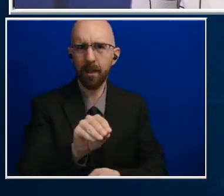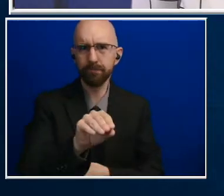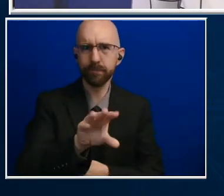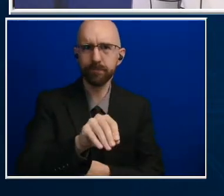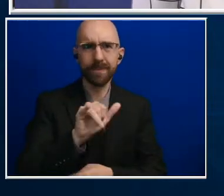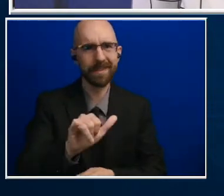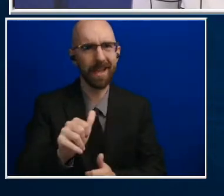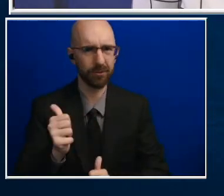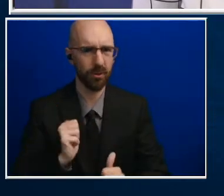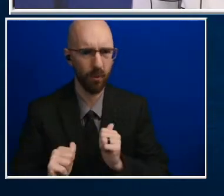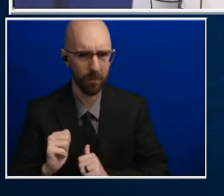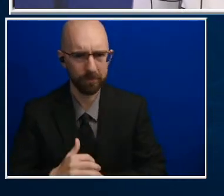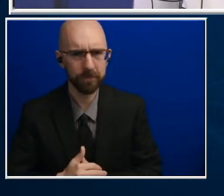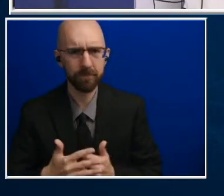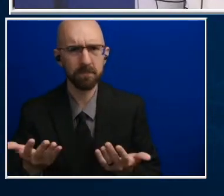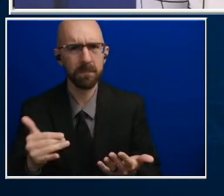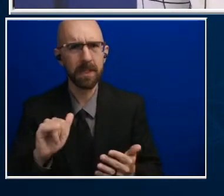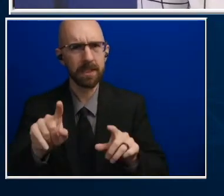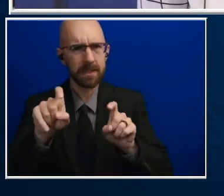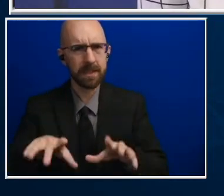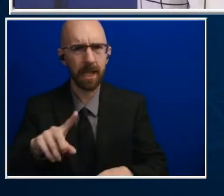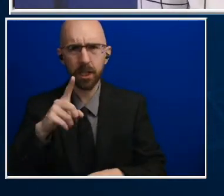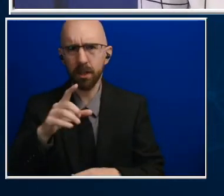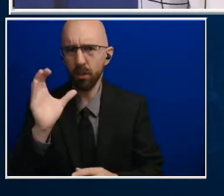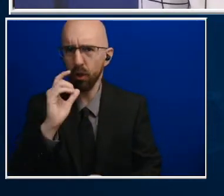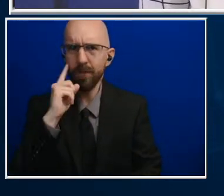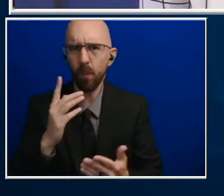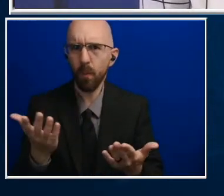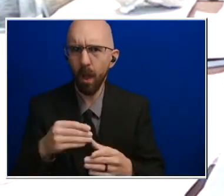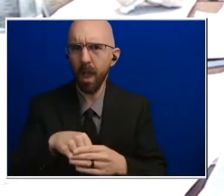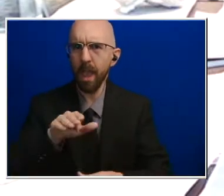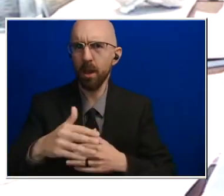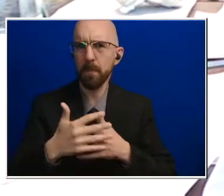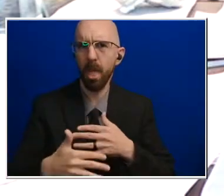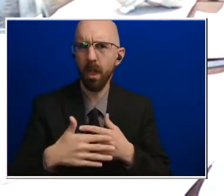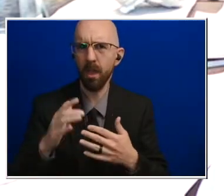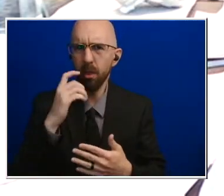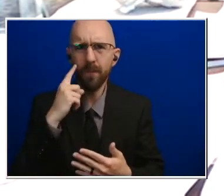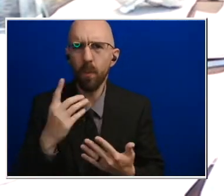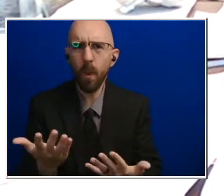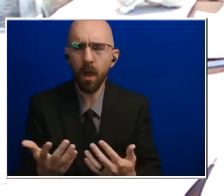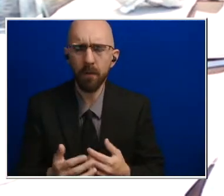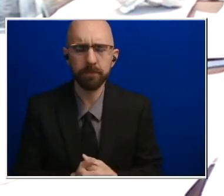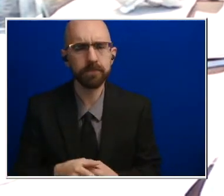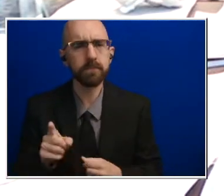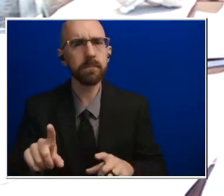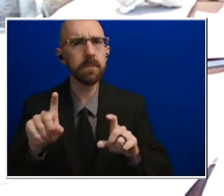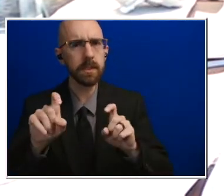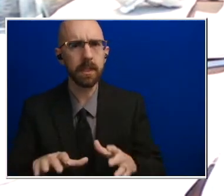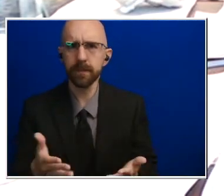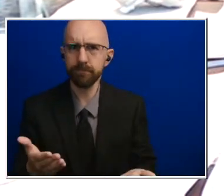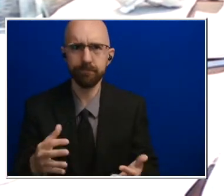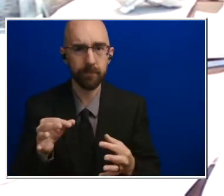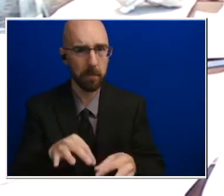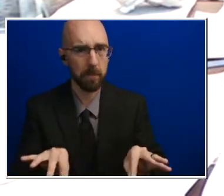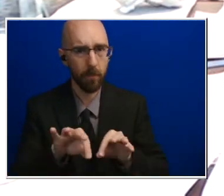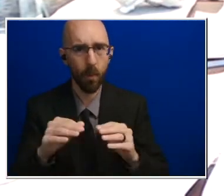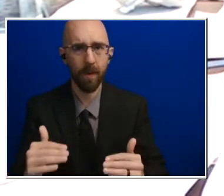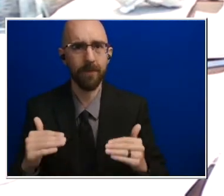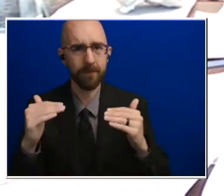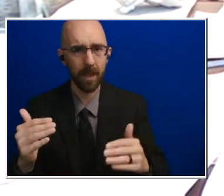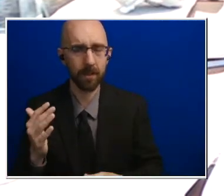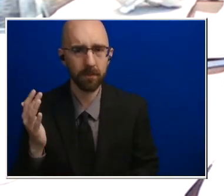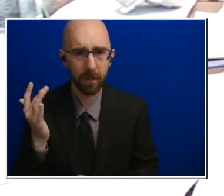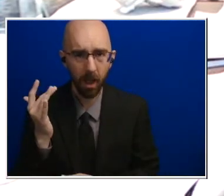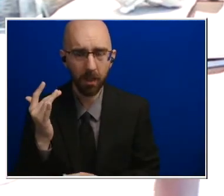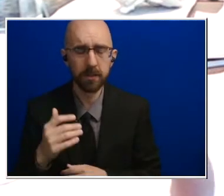But what does this test look for in the blood? Yeah, so this test, it's an important advance because it gives